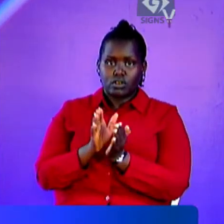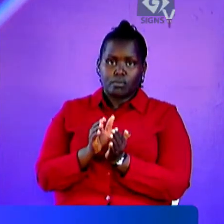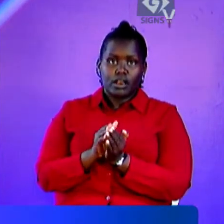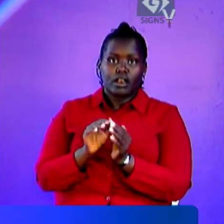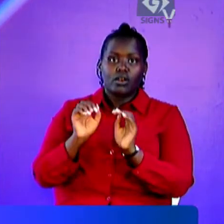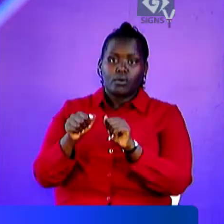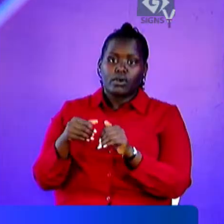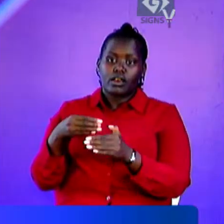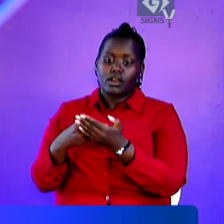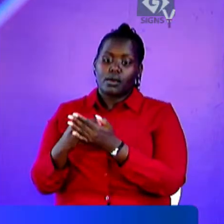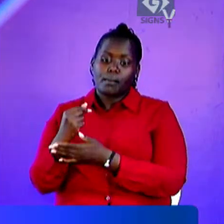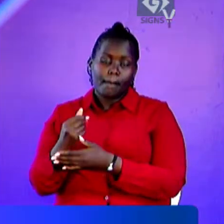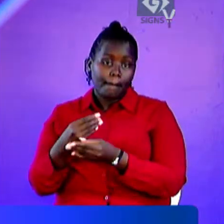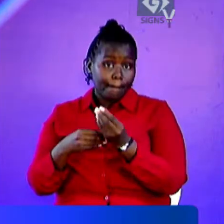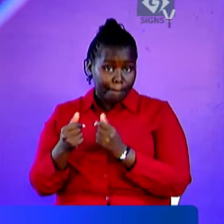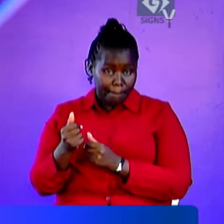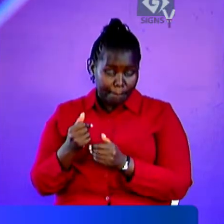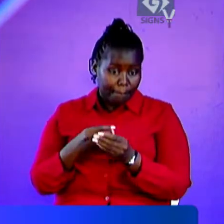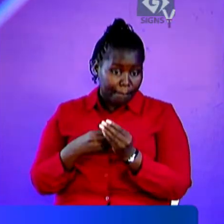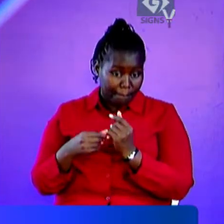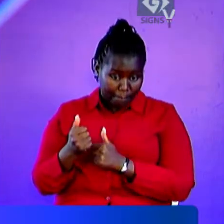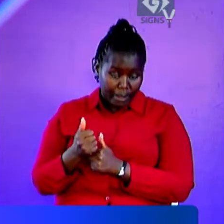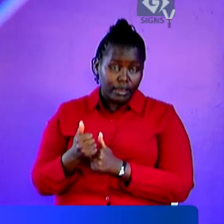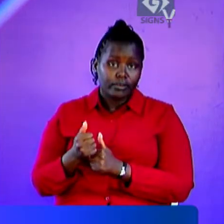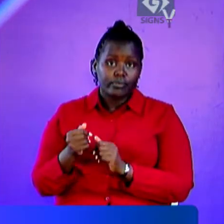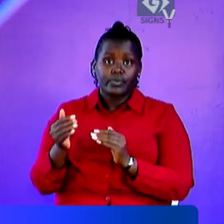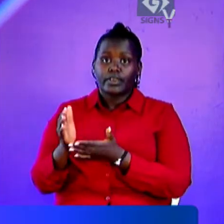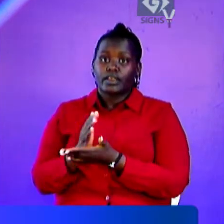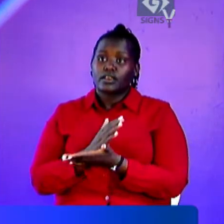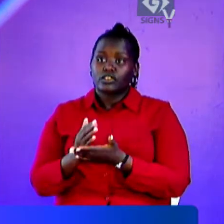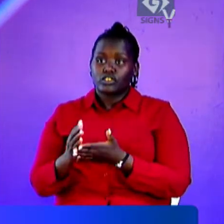can buy property directly. You can do rentals directly.